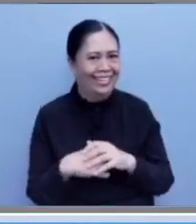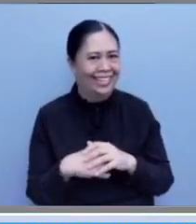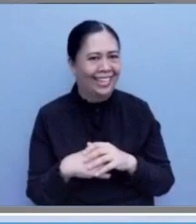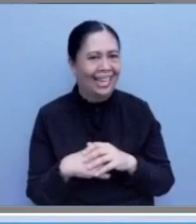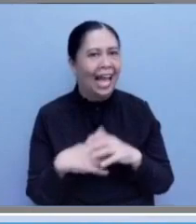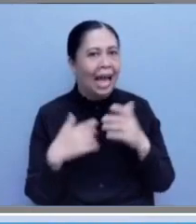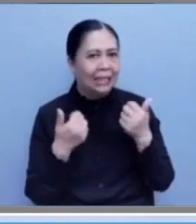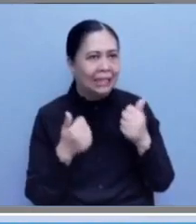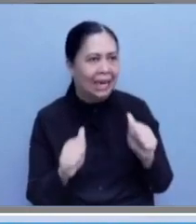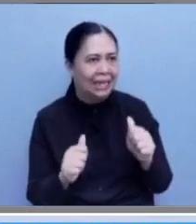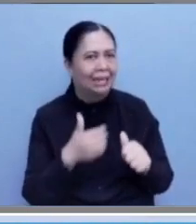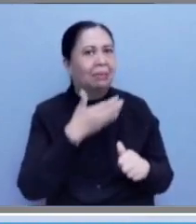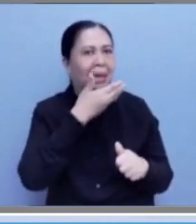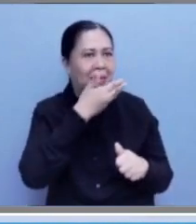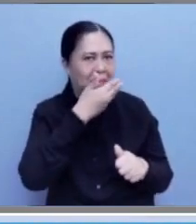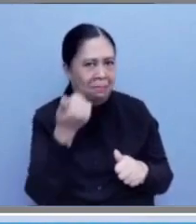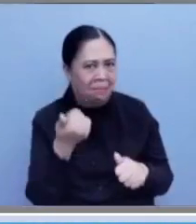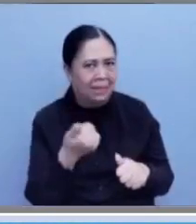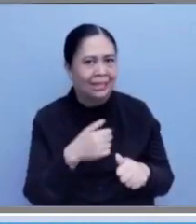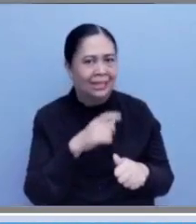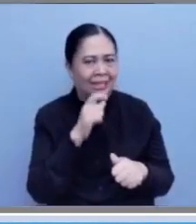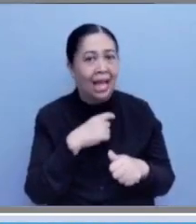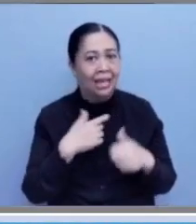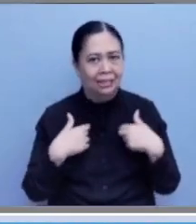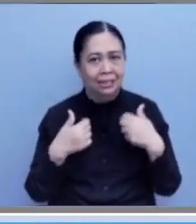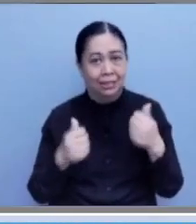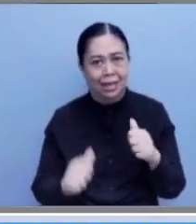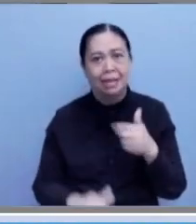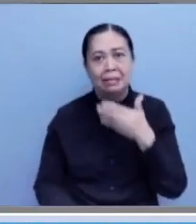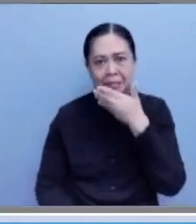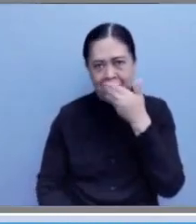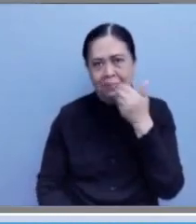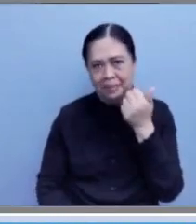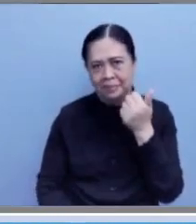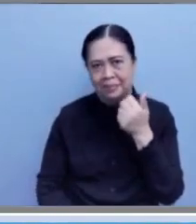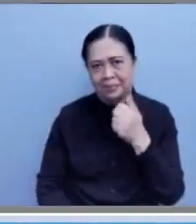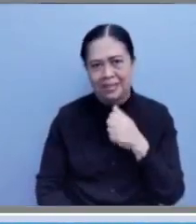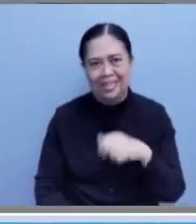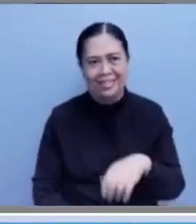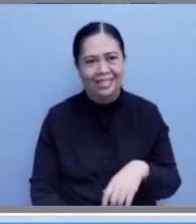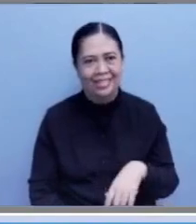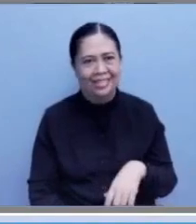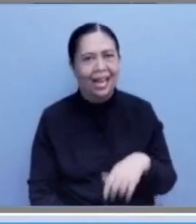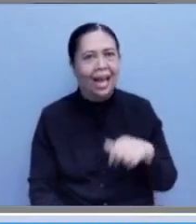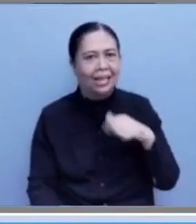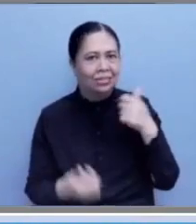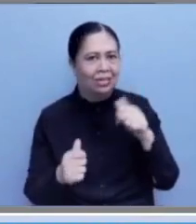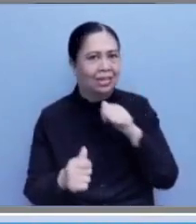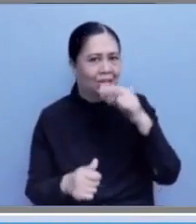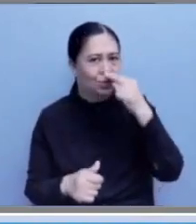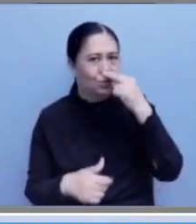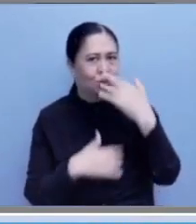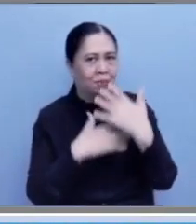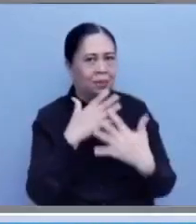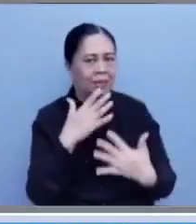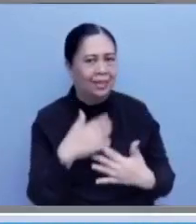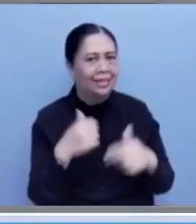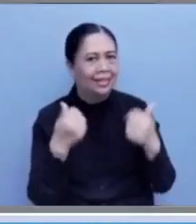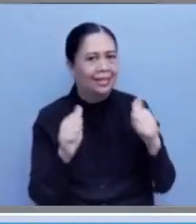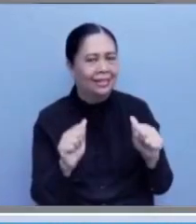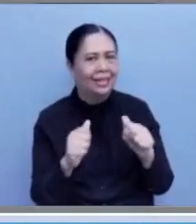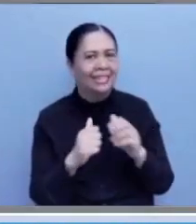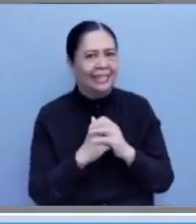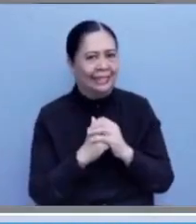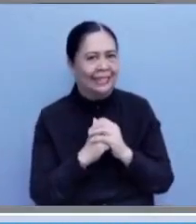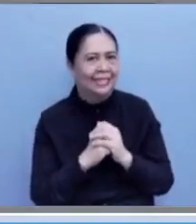best. Ayan. O, sige. I will also try my best, okay? Sige. Ay, I'll try not to not bleed. Oo nga. We will try not to